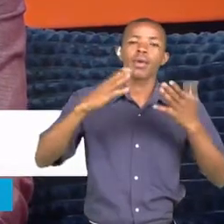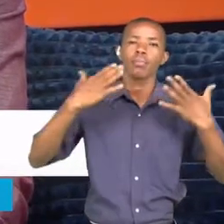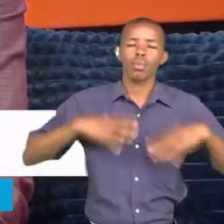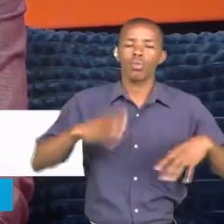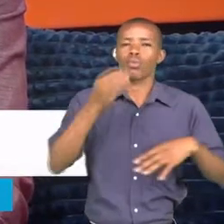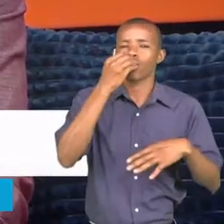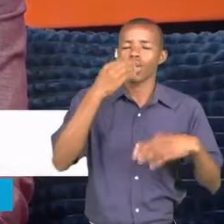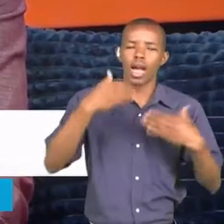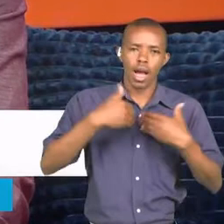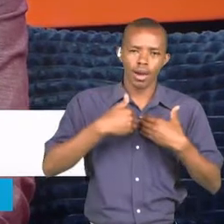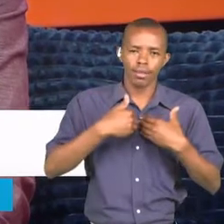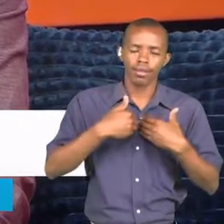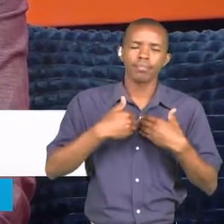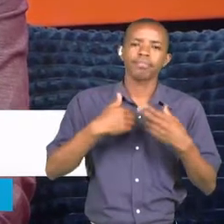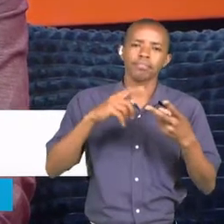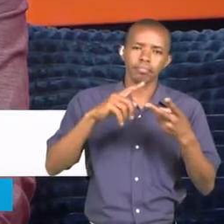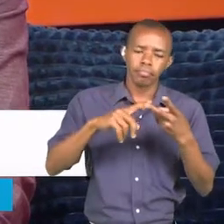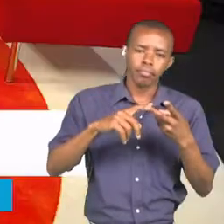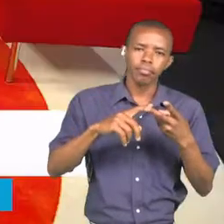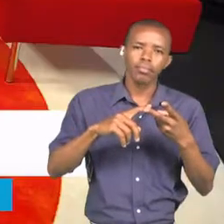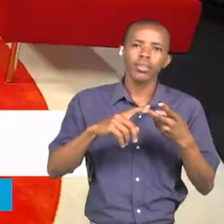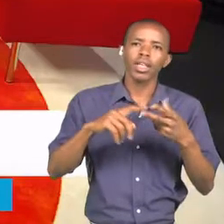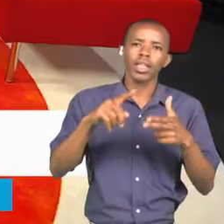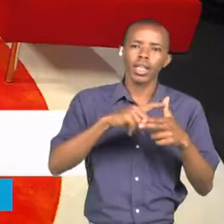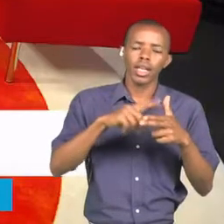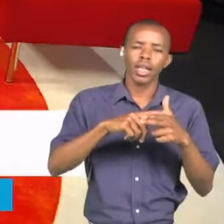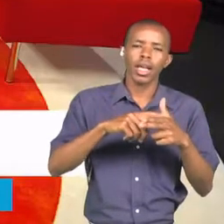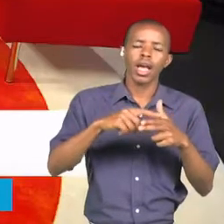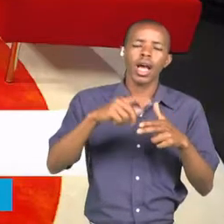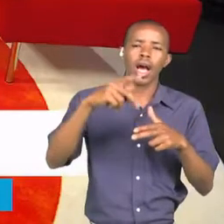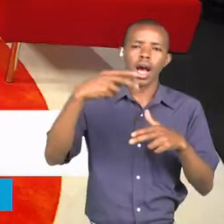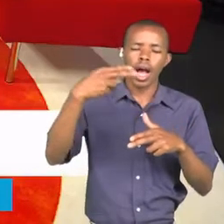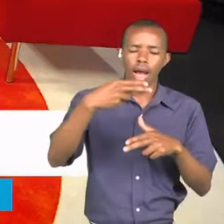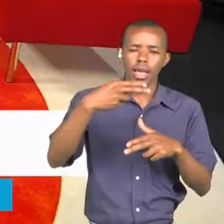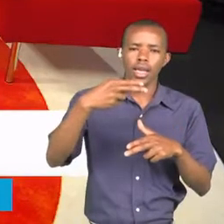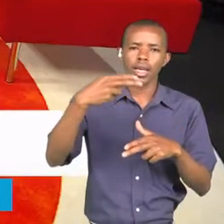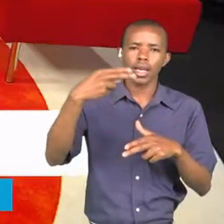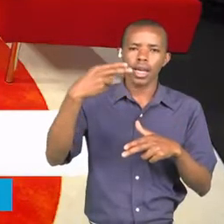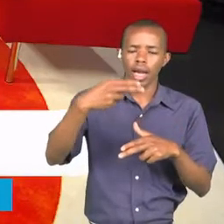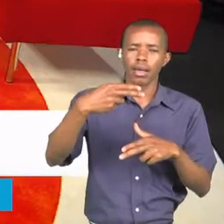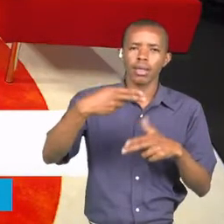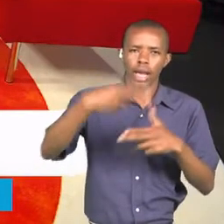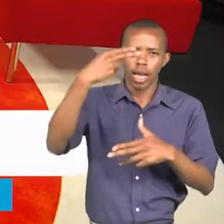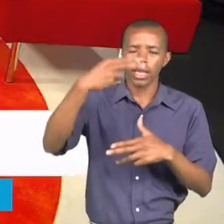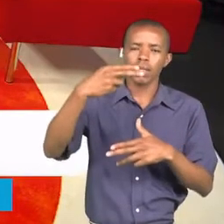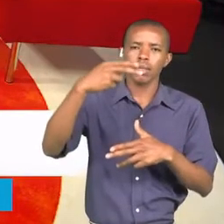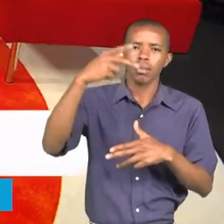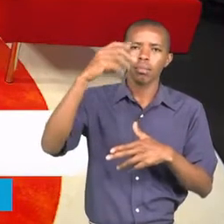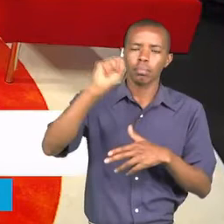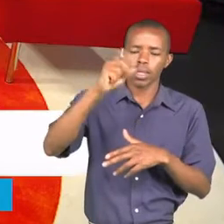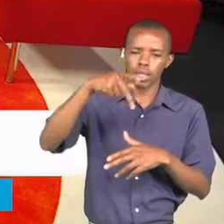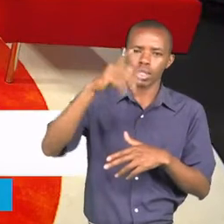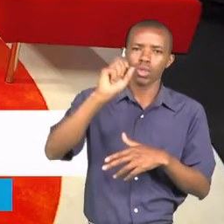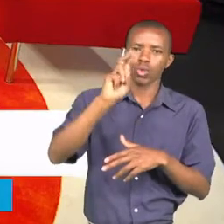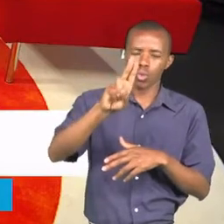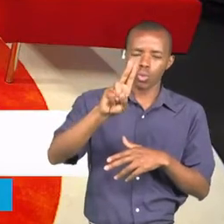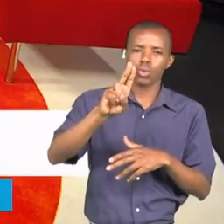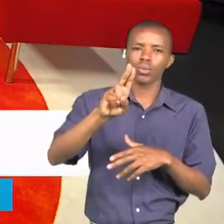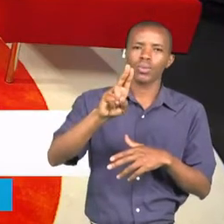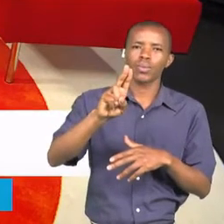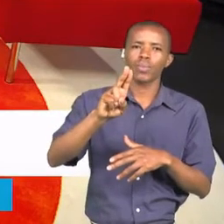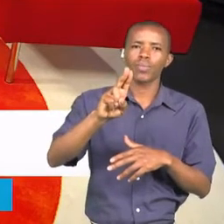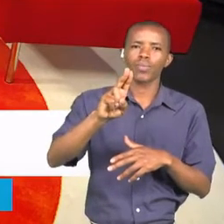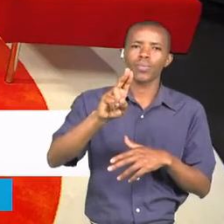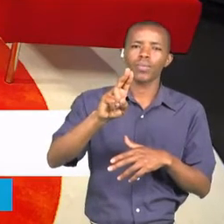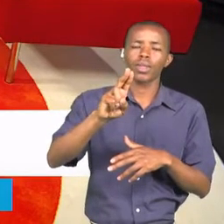food. Then you will have IPC2, which we usually say is starting to be, you know, the alert, the IPC phase two.